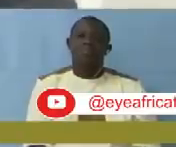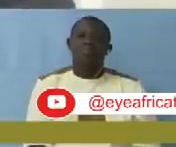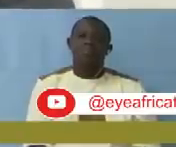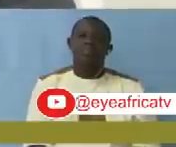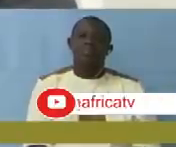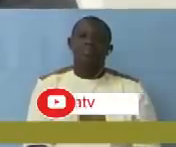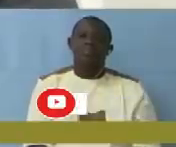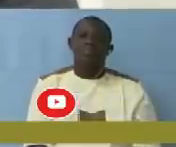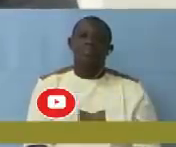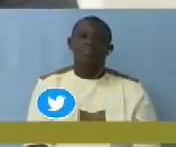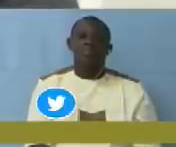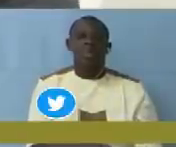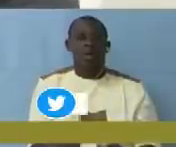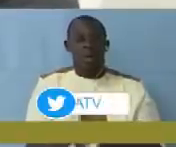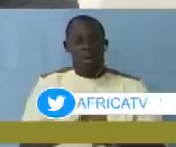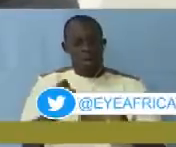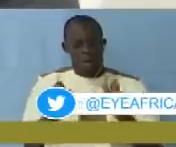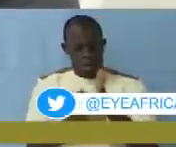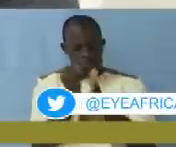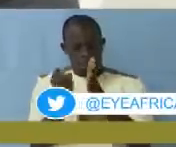The investigations unit